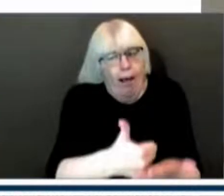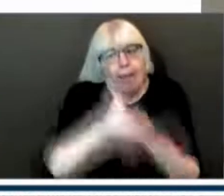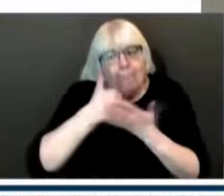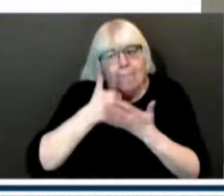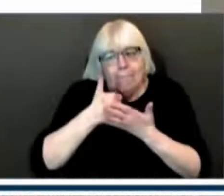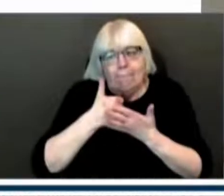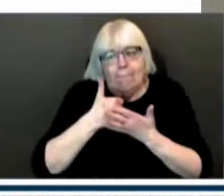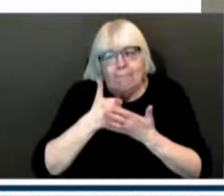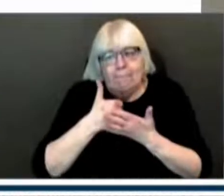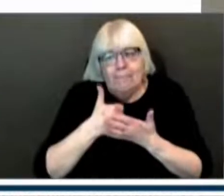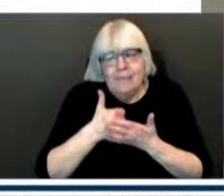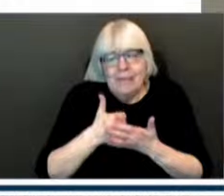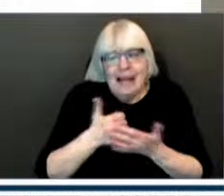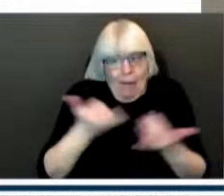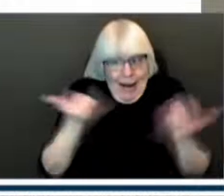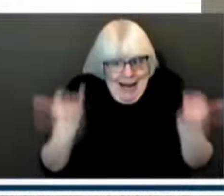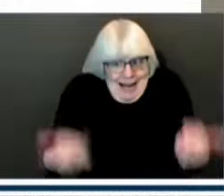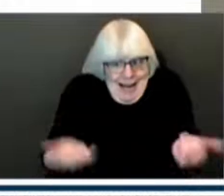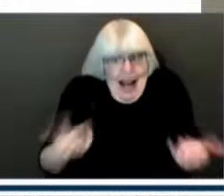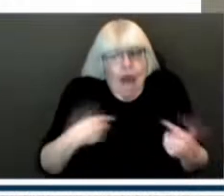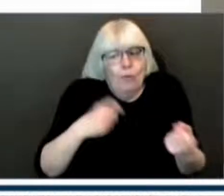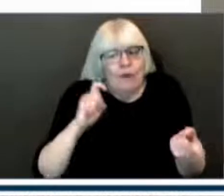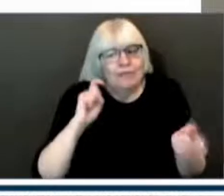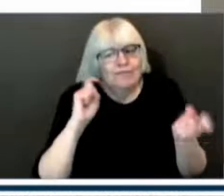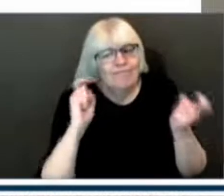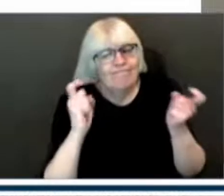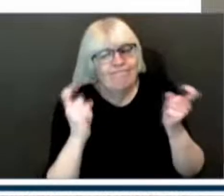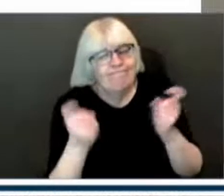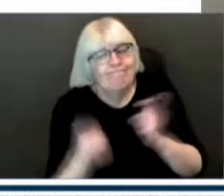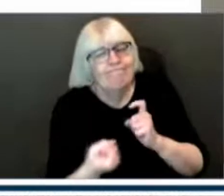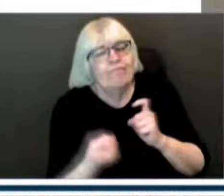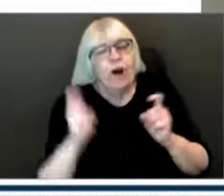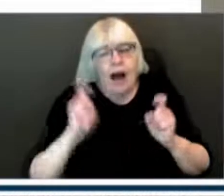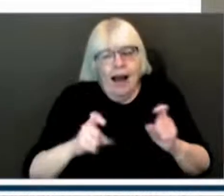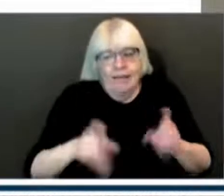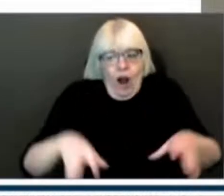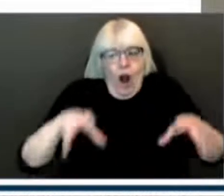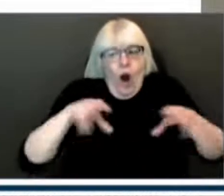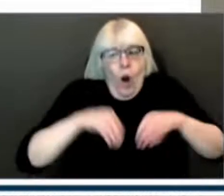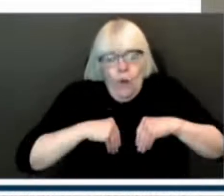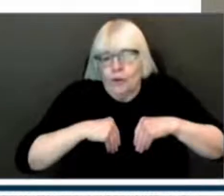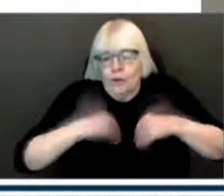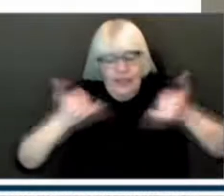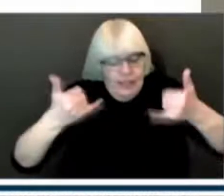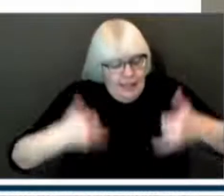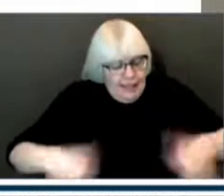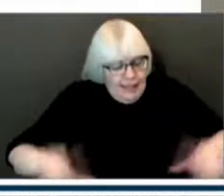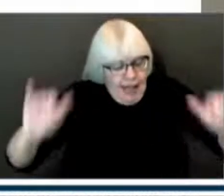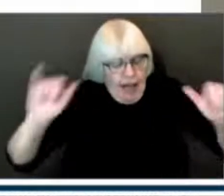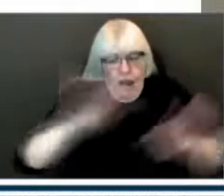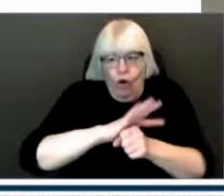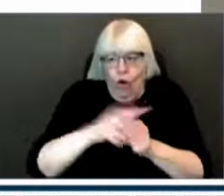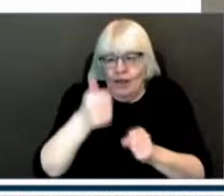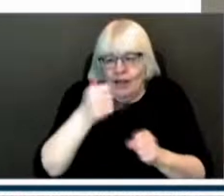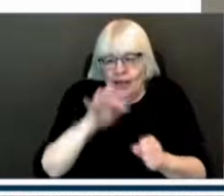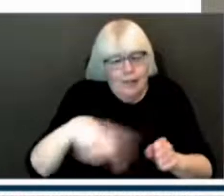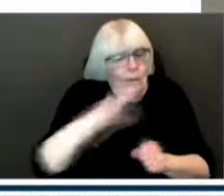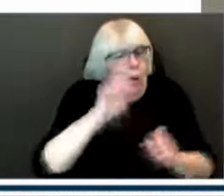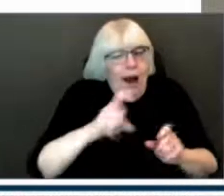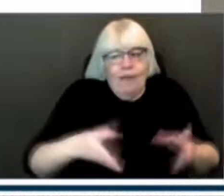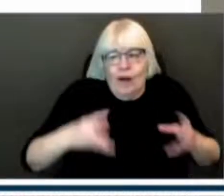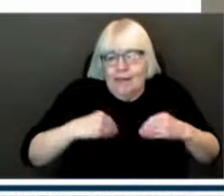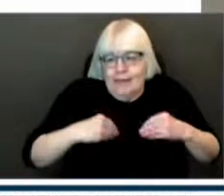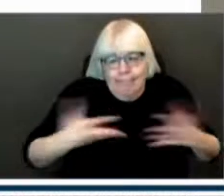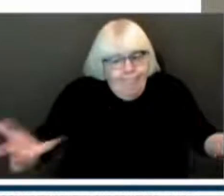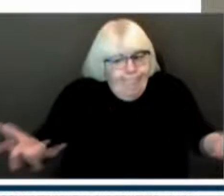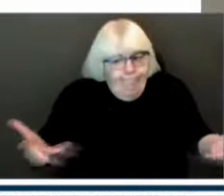with COVID. I won't get into all the details of our plan to ease restrictions. Those will be on our coronavirus